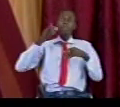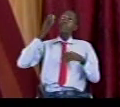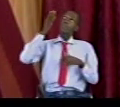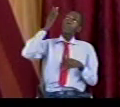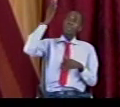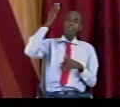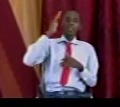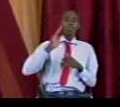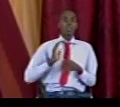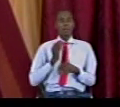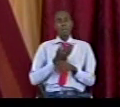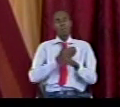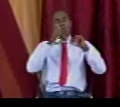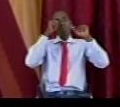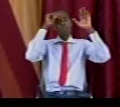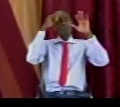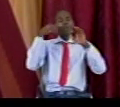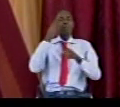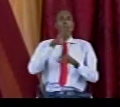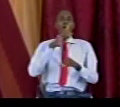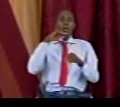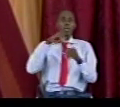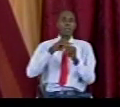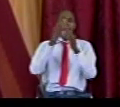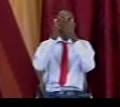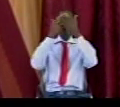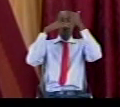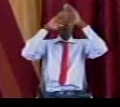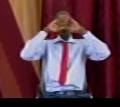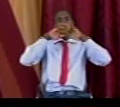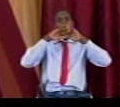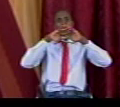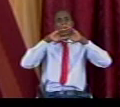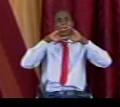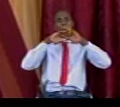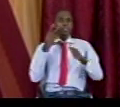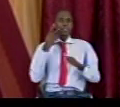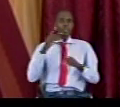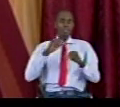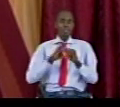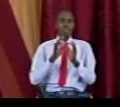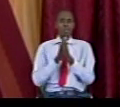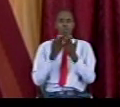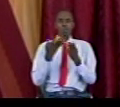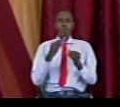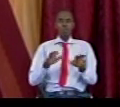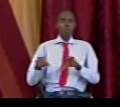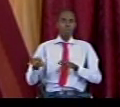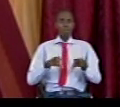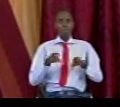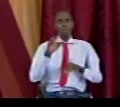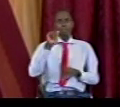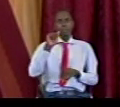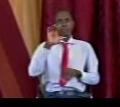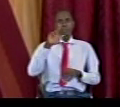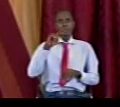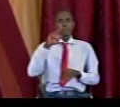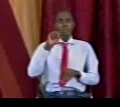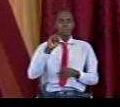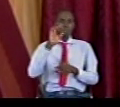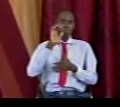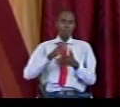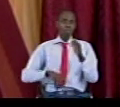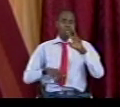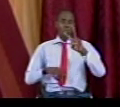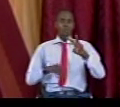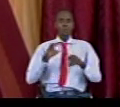Father which art in heaven. We're coming to Acts of the Apostles chapter 7. Acts of the Apostles